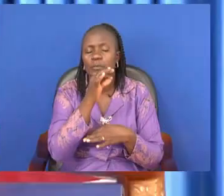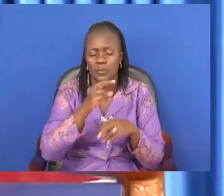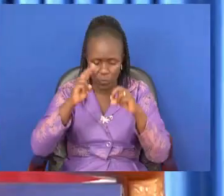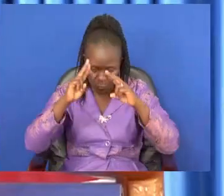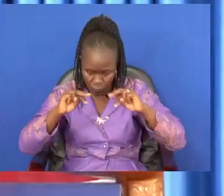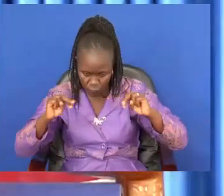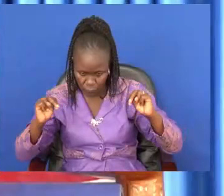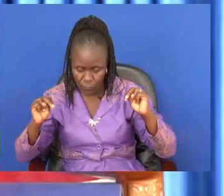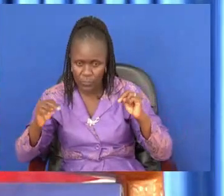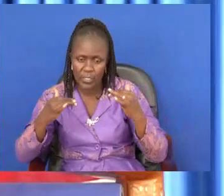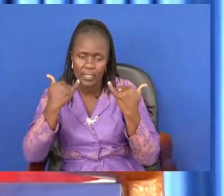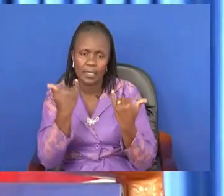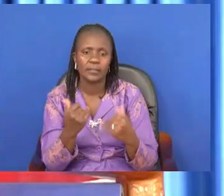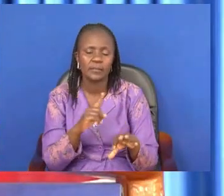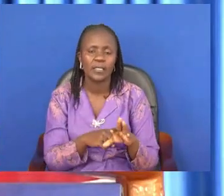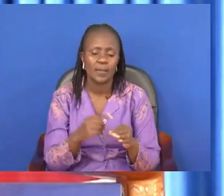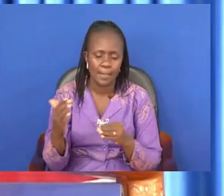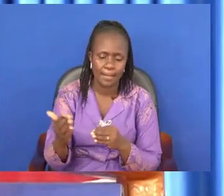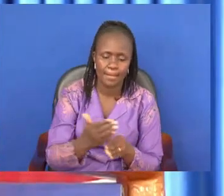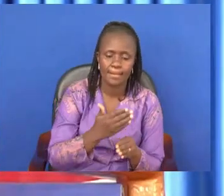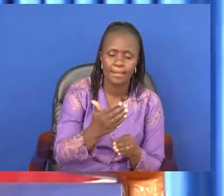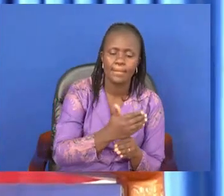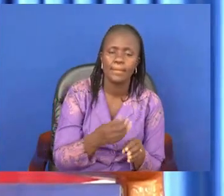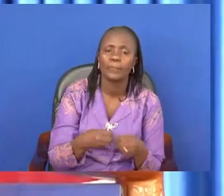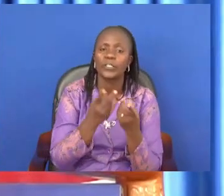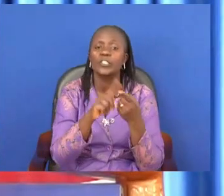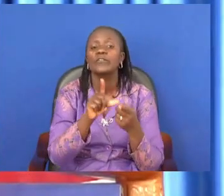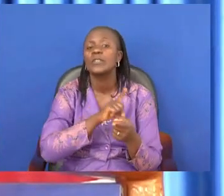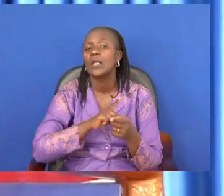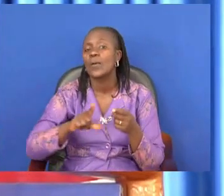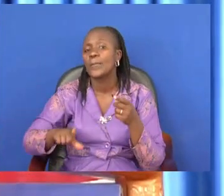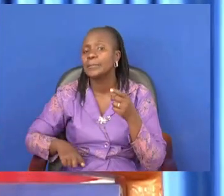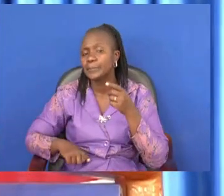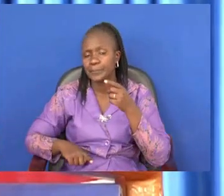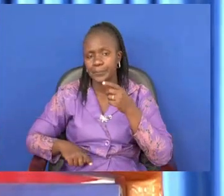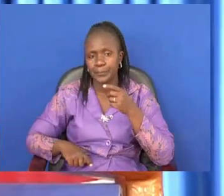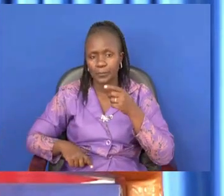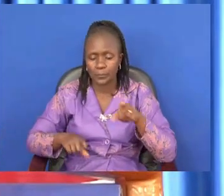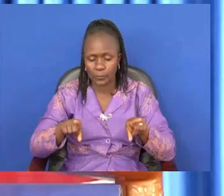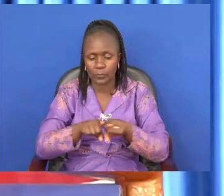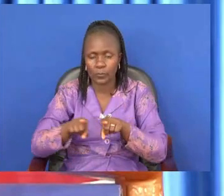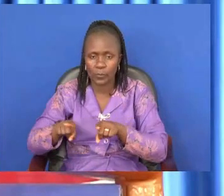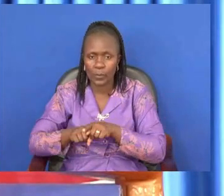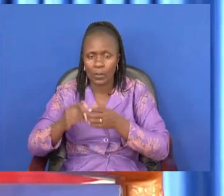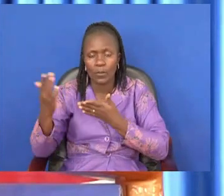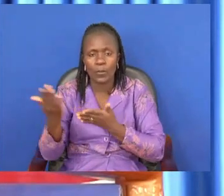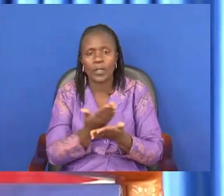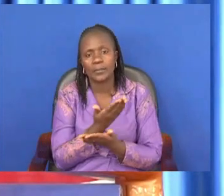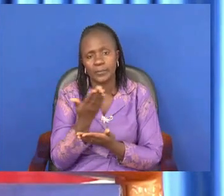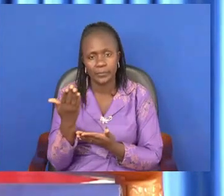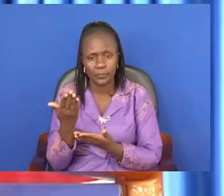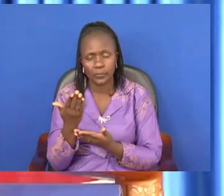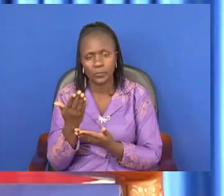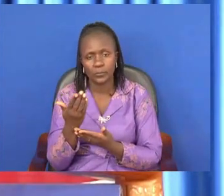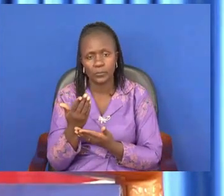check. Now it's time for us to give our offerings. And also I'm welcoming you